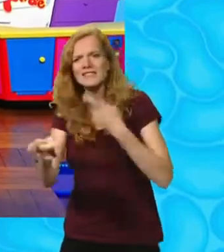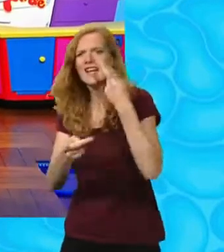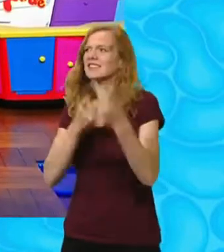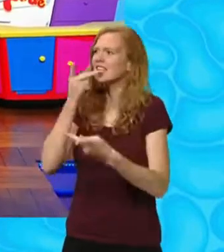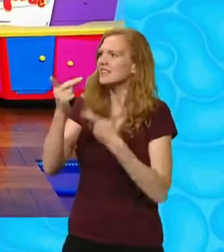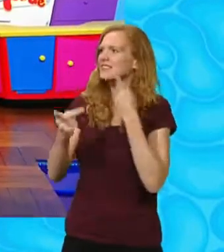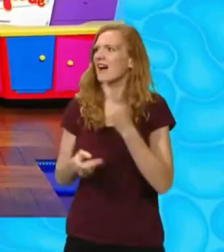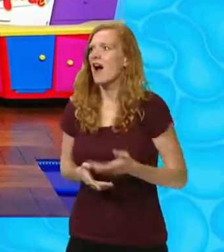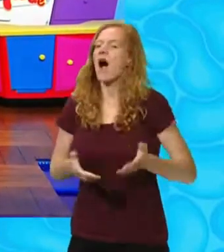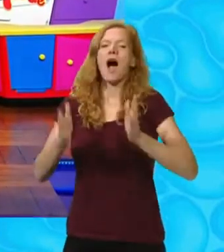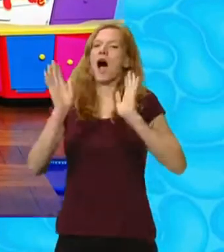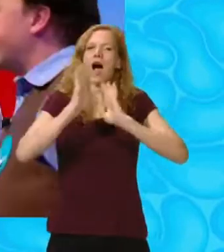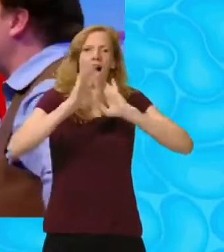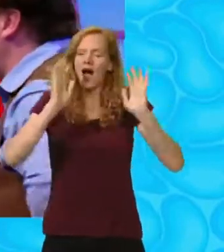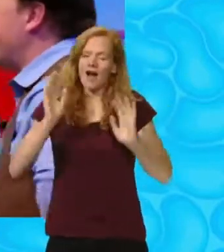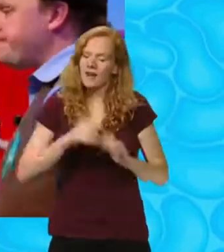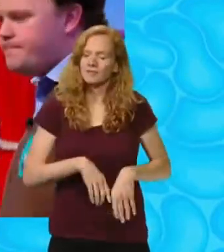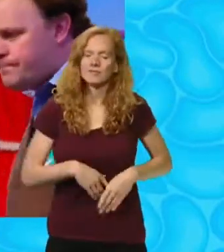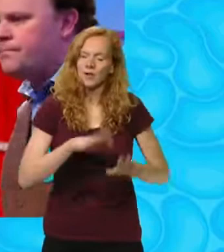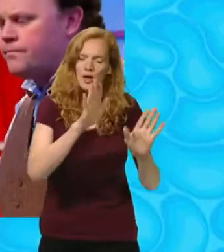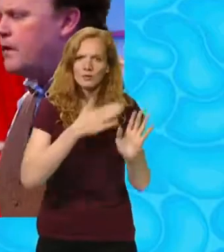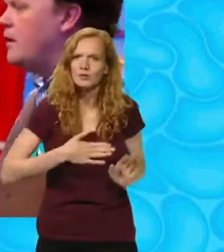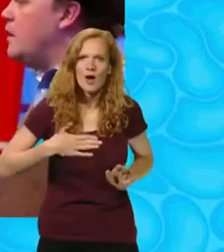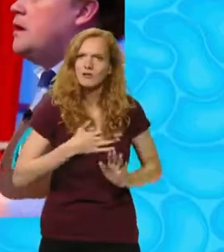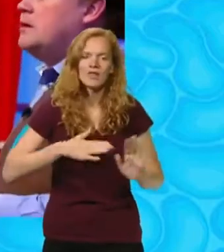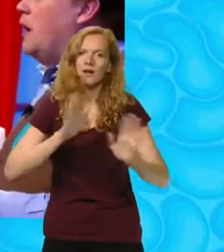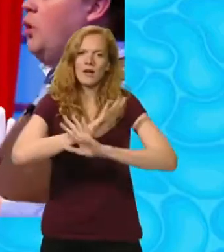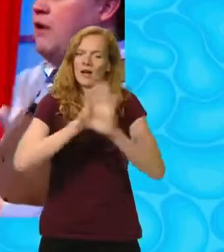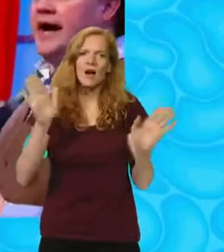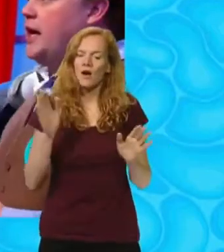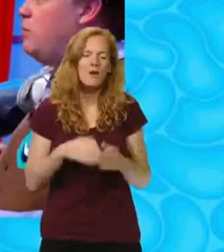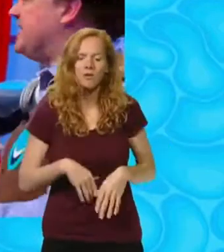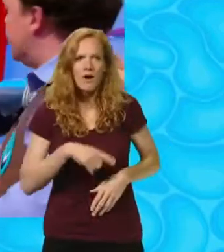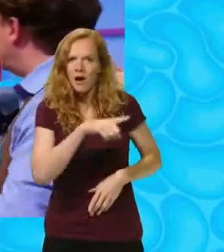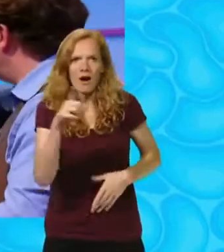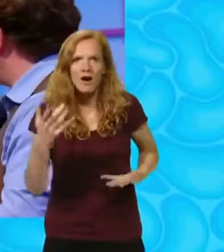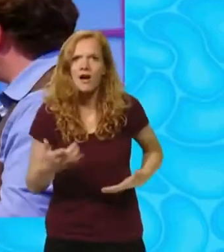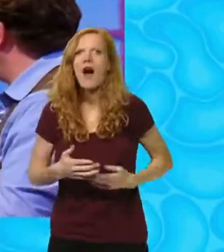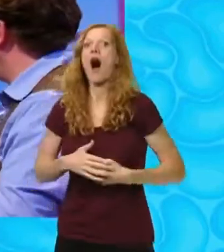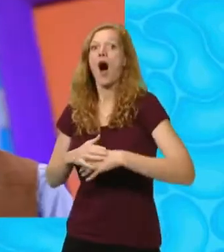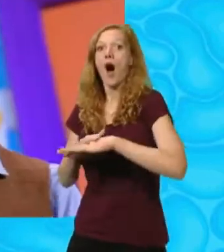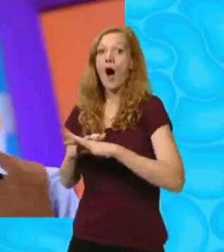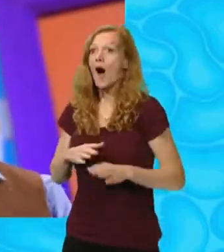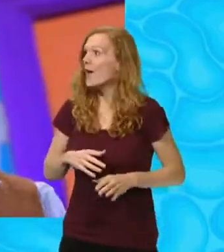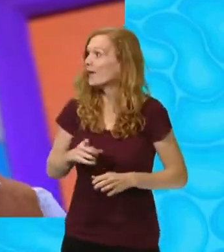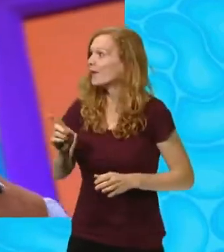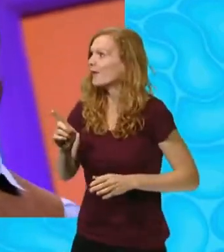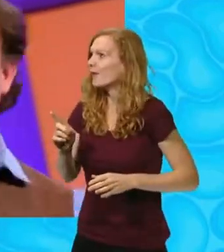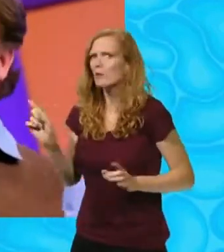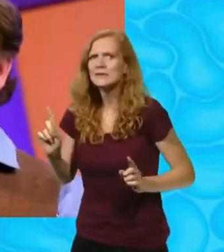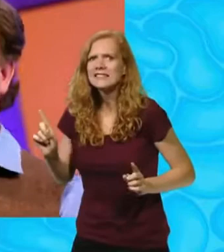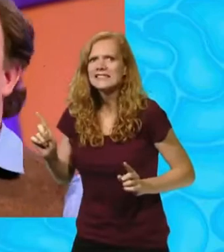they're excellent, sir. But I'm sorry. Yeah. I can contain myself no longer. Oh, right. What is it? How was it?